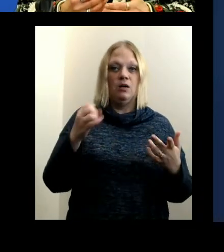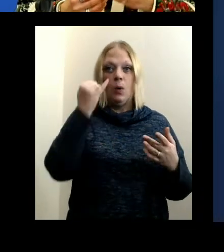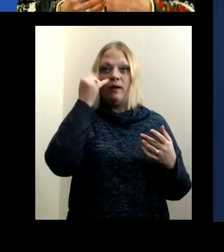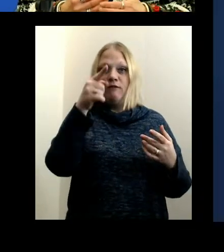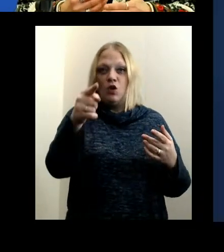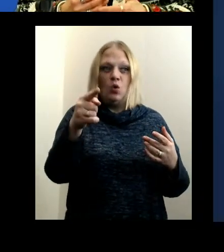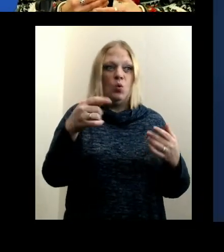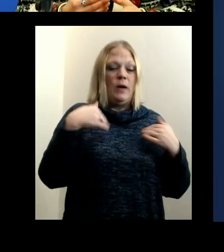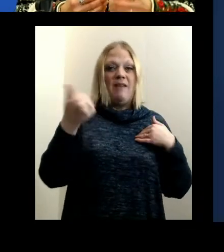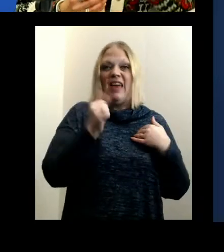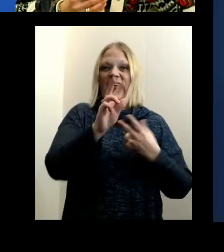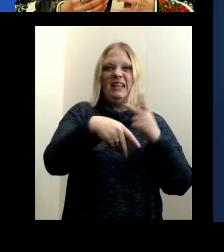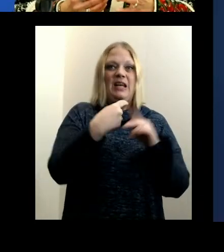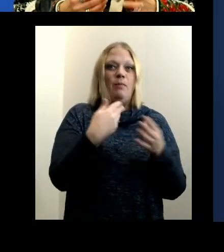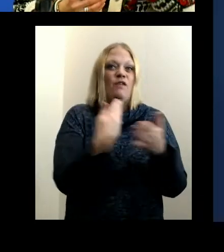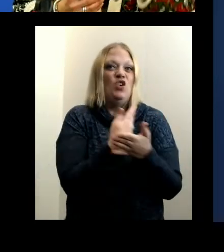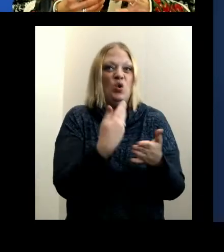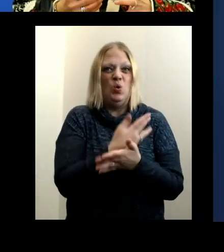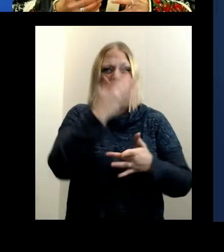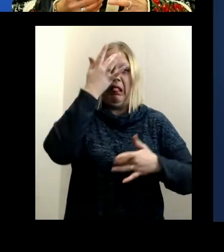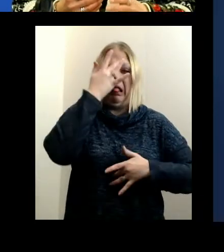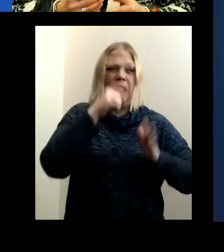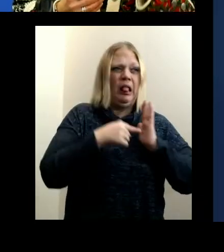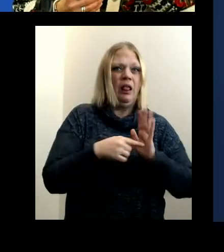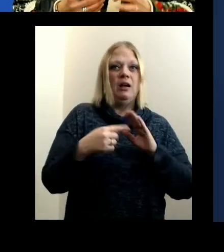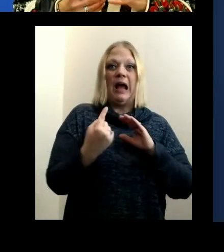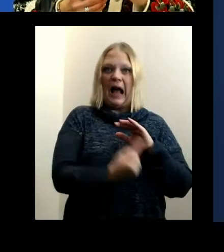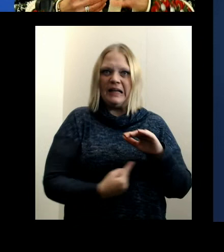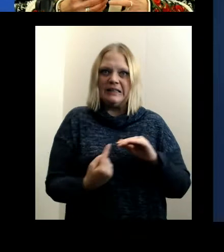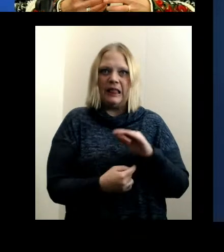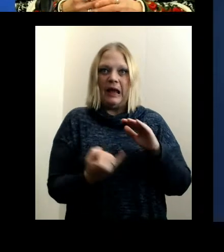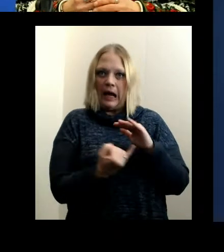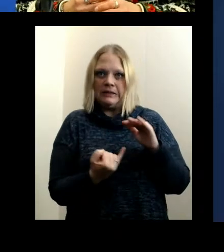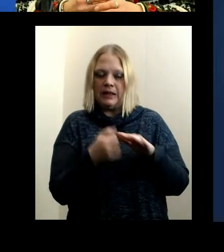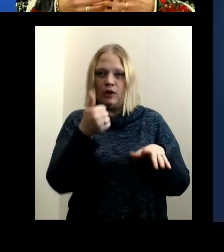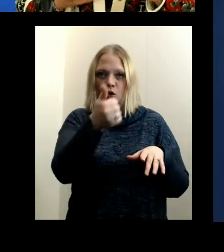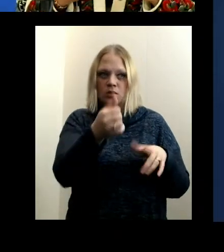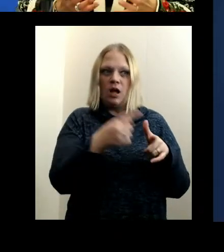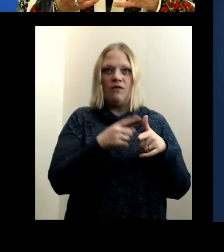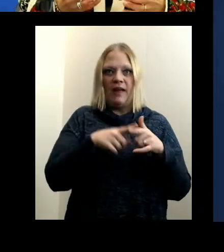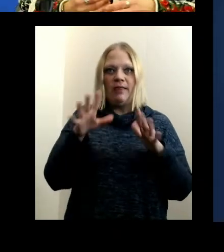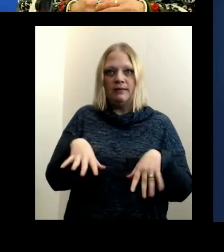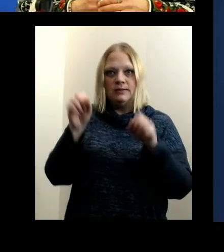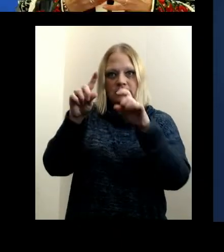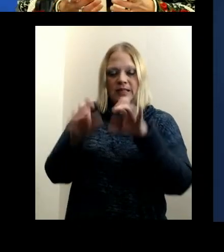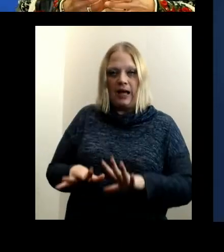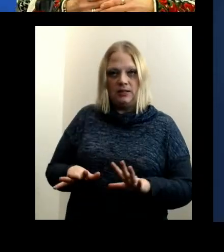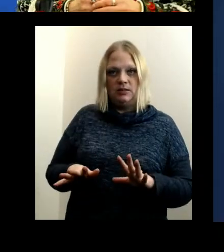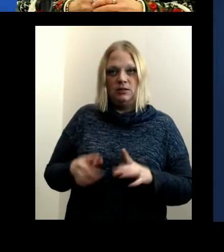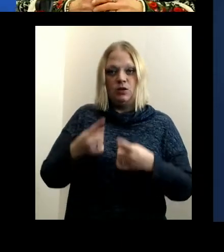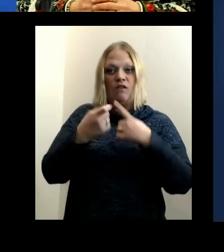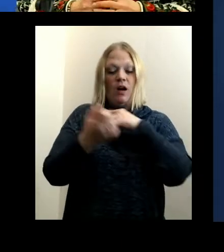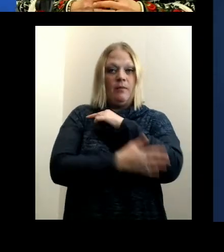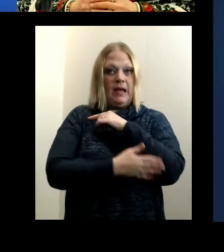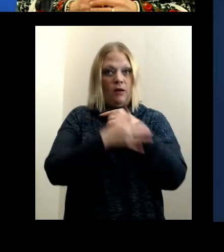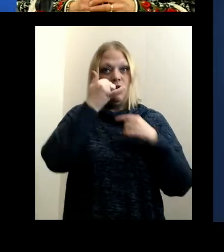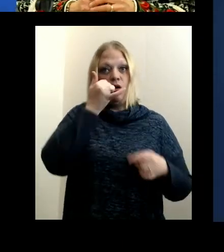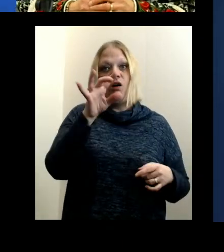any type of new symptoms, please isolate yourself and look to get a test. So to get a test from the county, you can